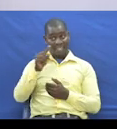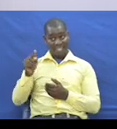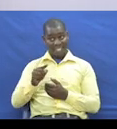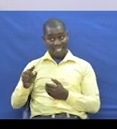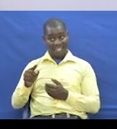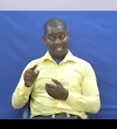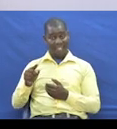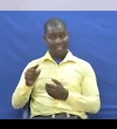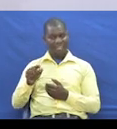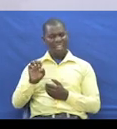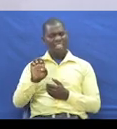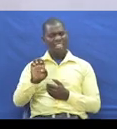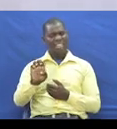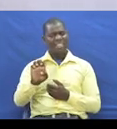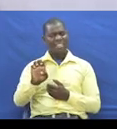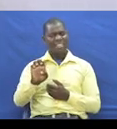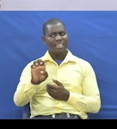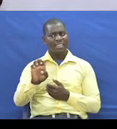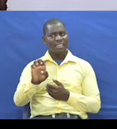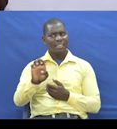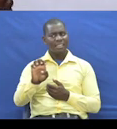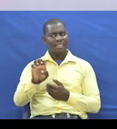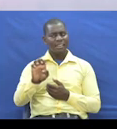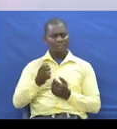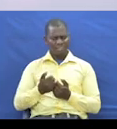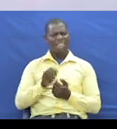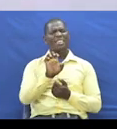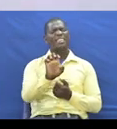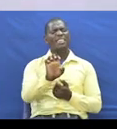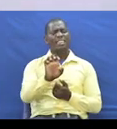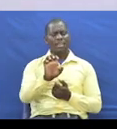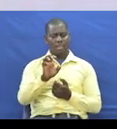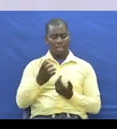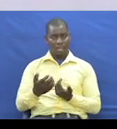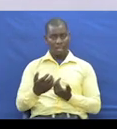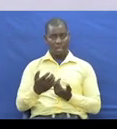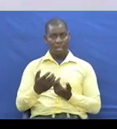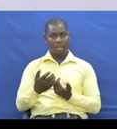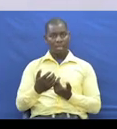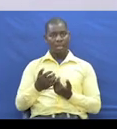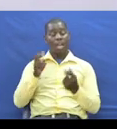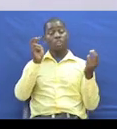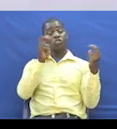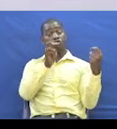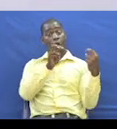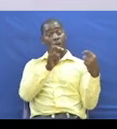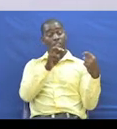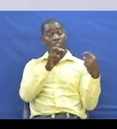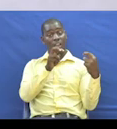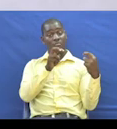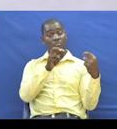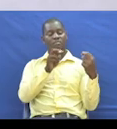as Ze, where we say E is an electronic charge, where E